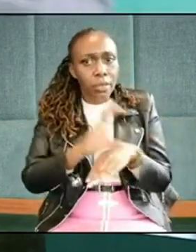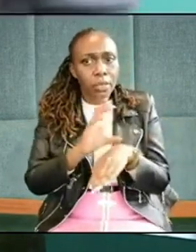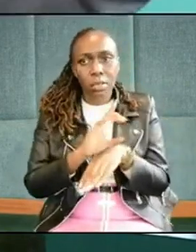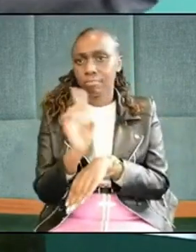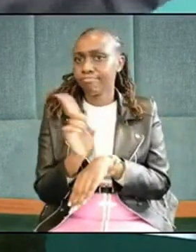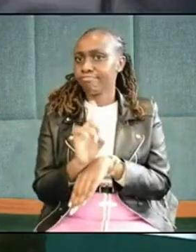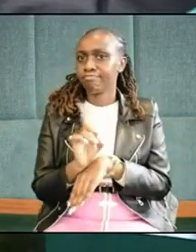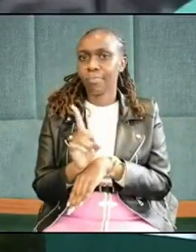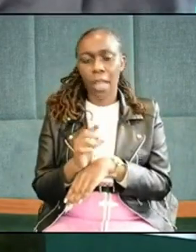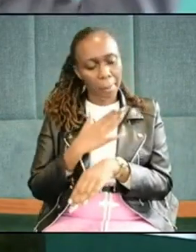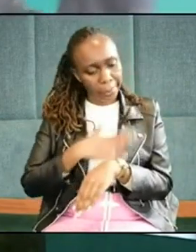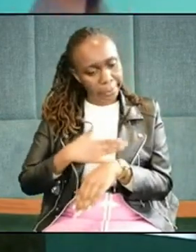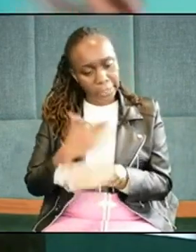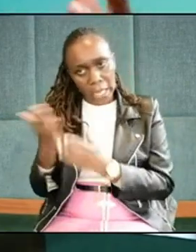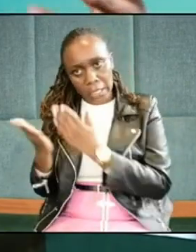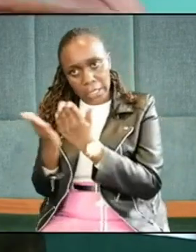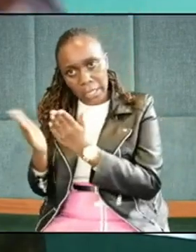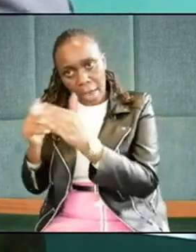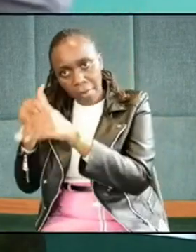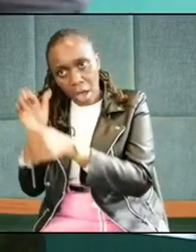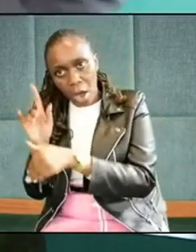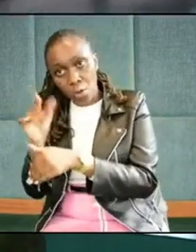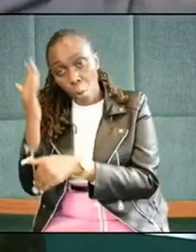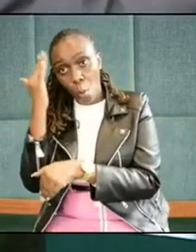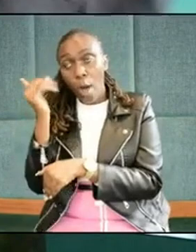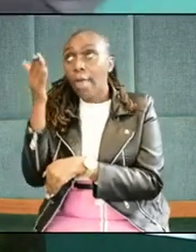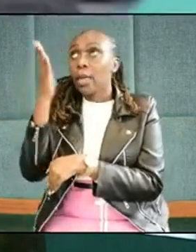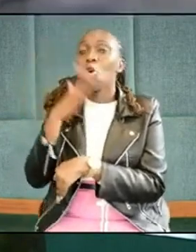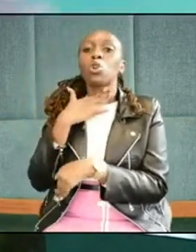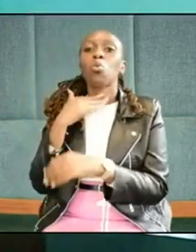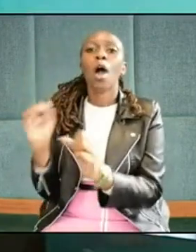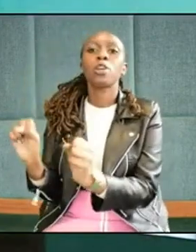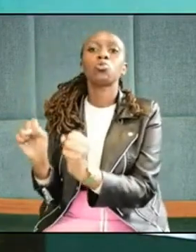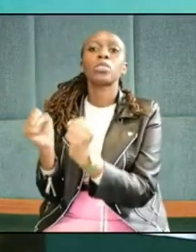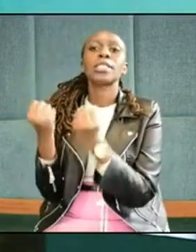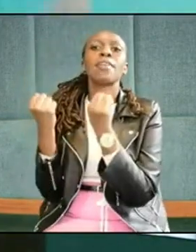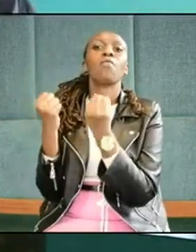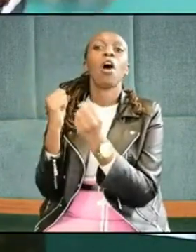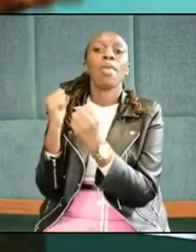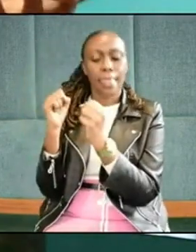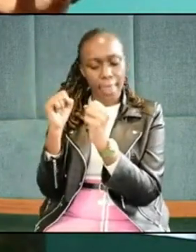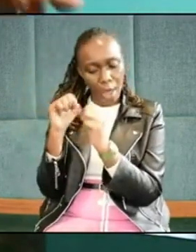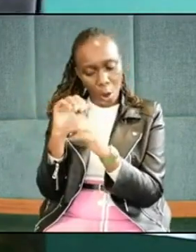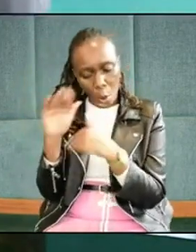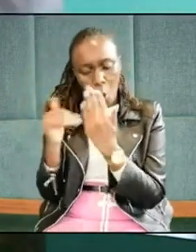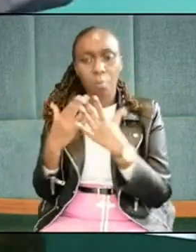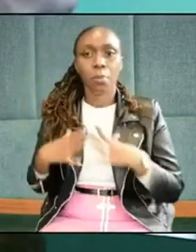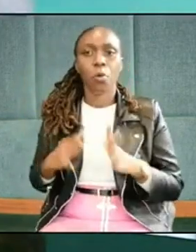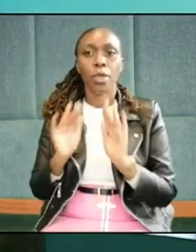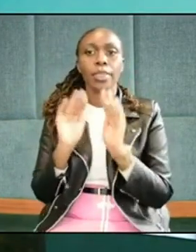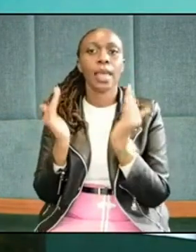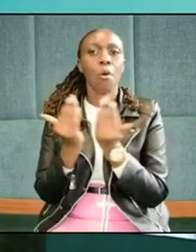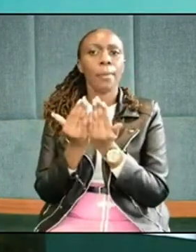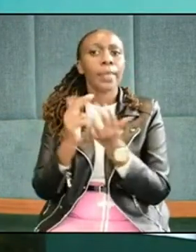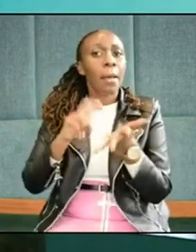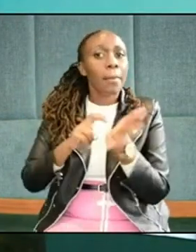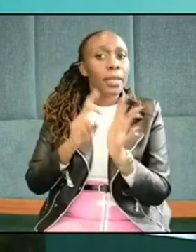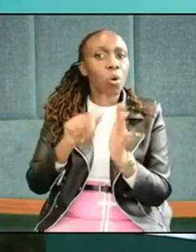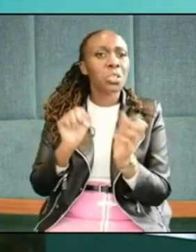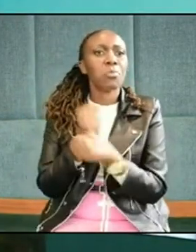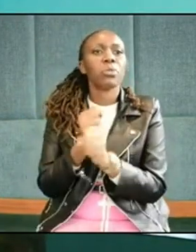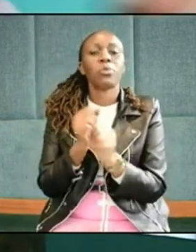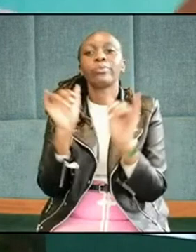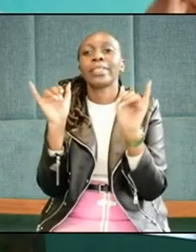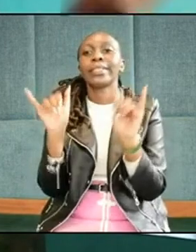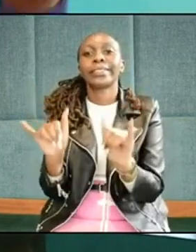church. Take it out, because God wants to save the whole human race. And therefore, we cannot afford to be